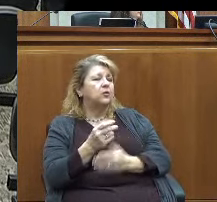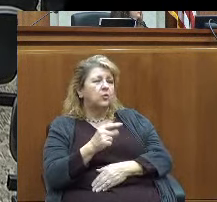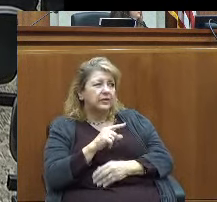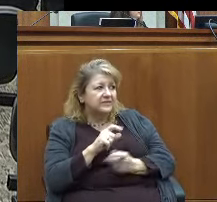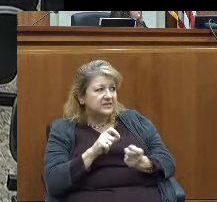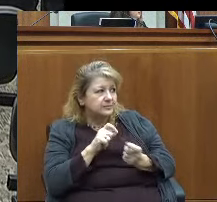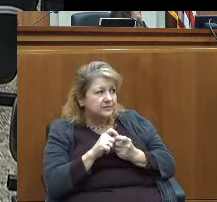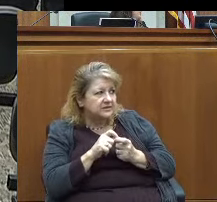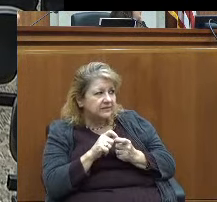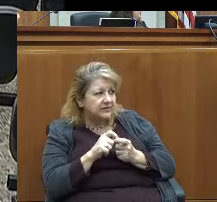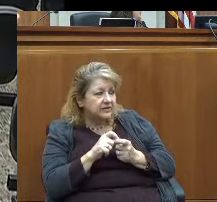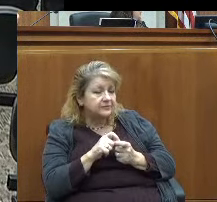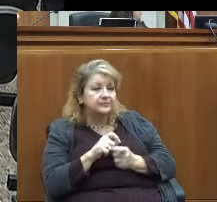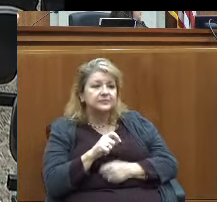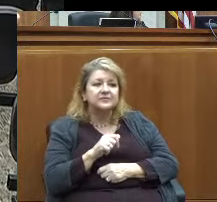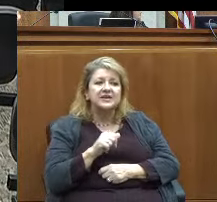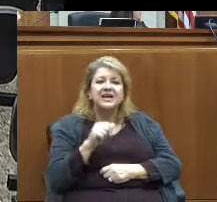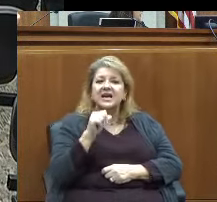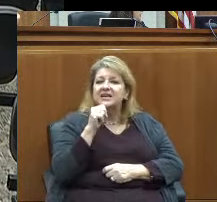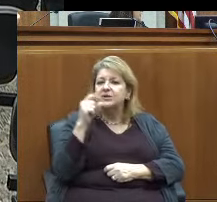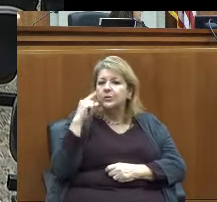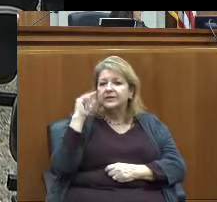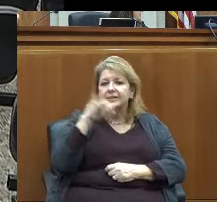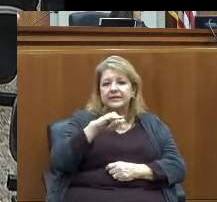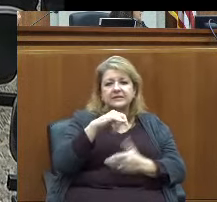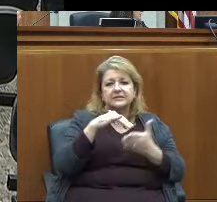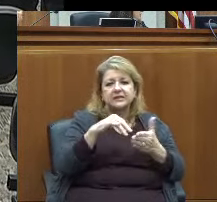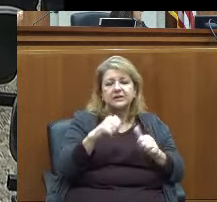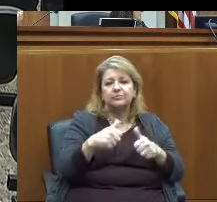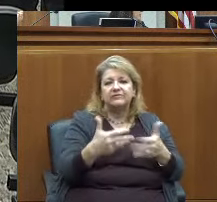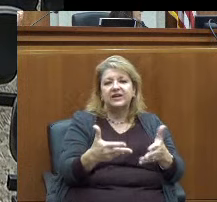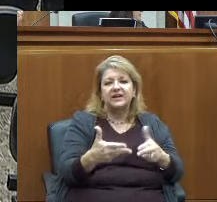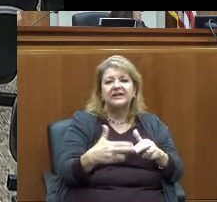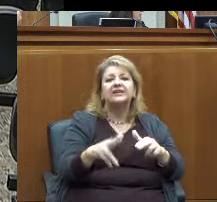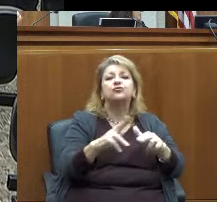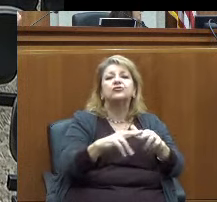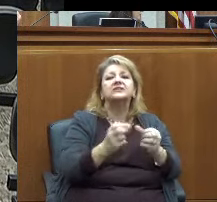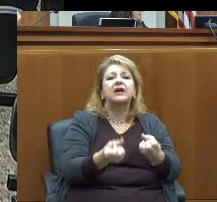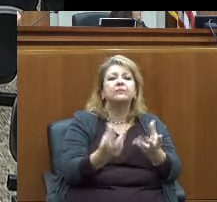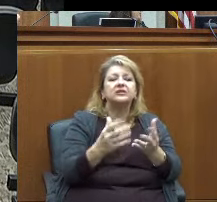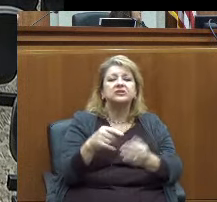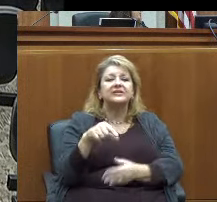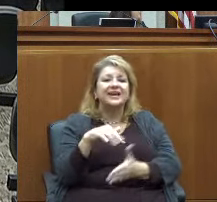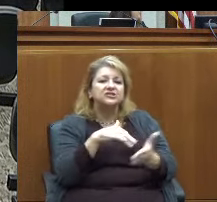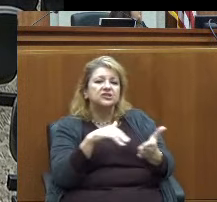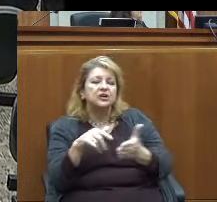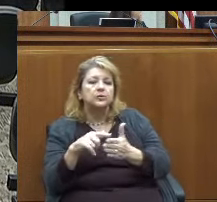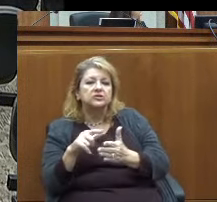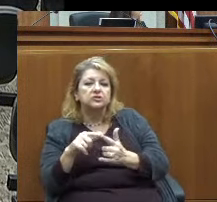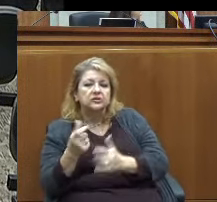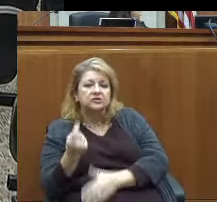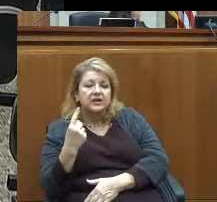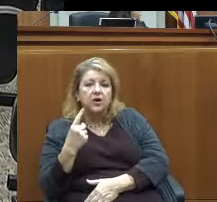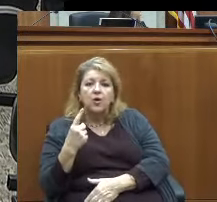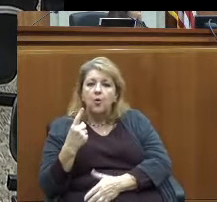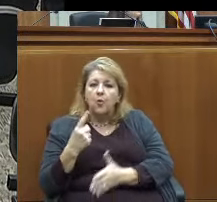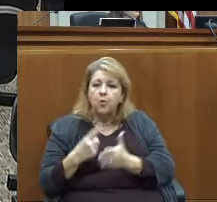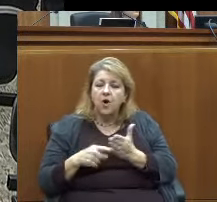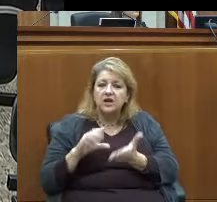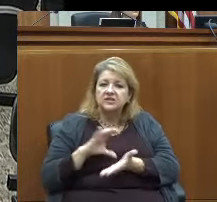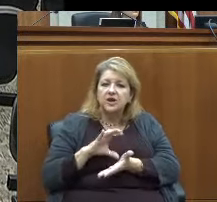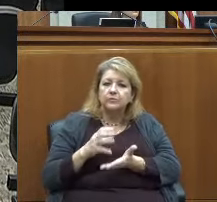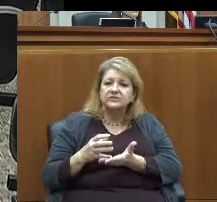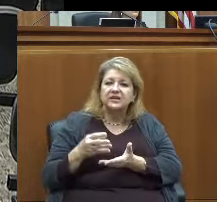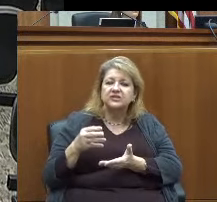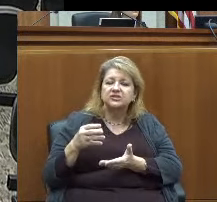I don't think that study will provide that. The purpose of that study is really to understand what compensation